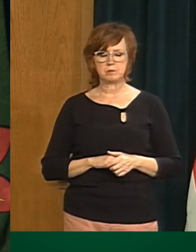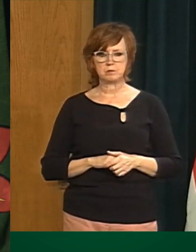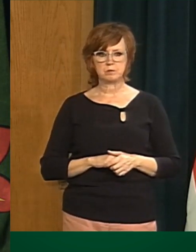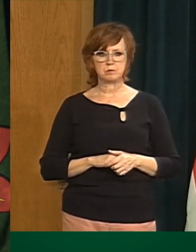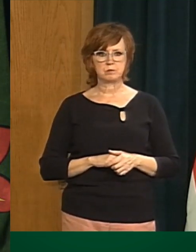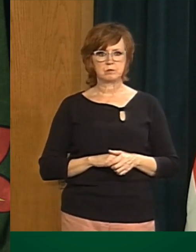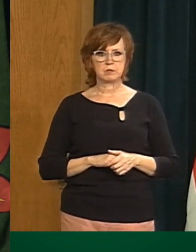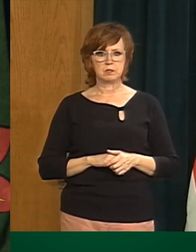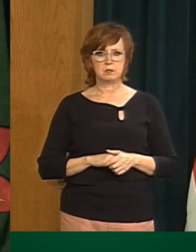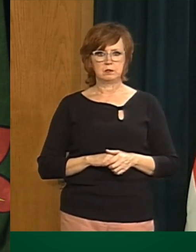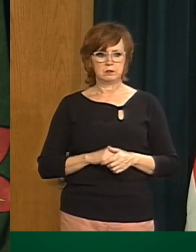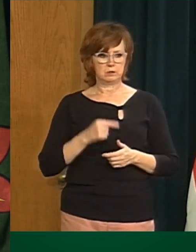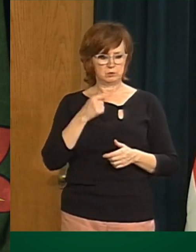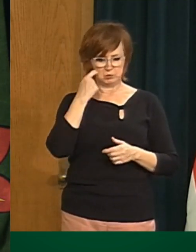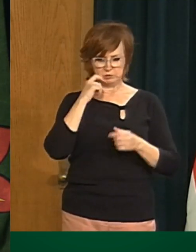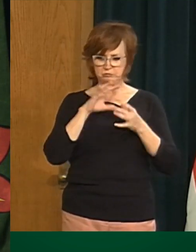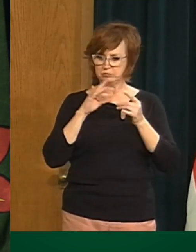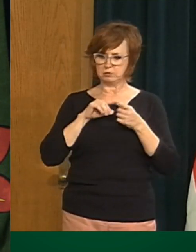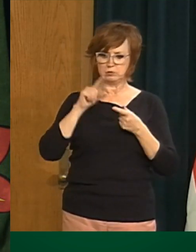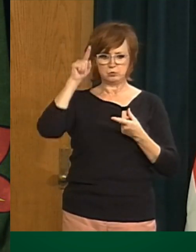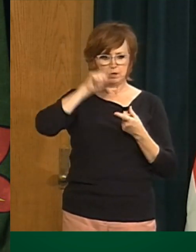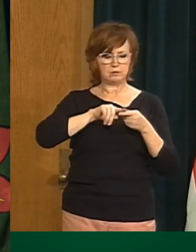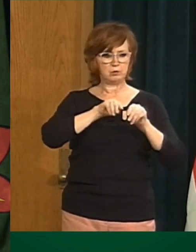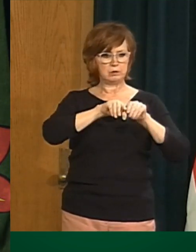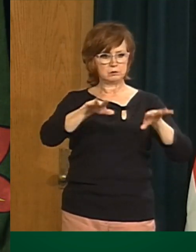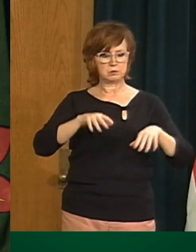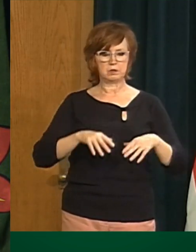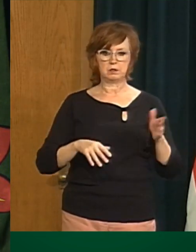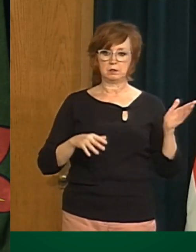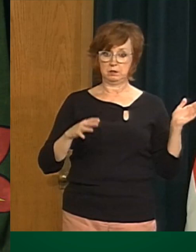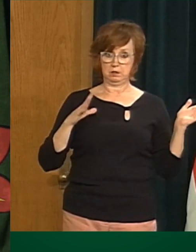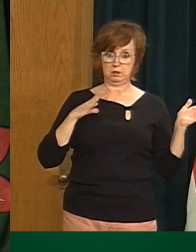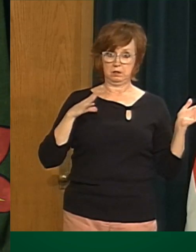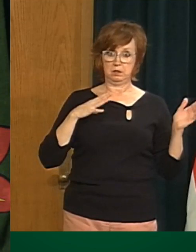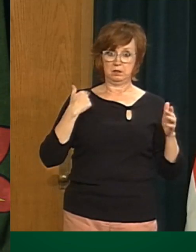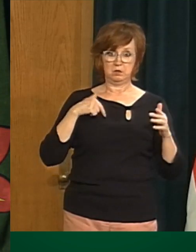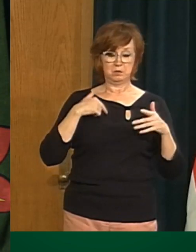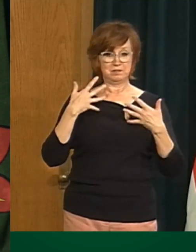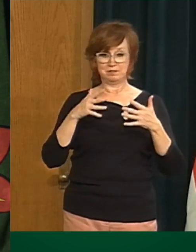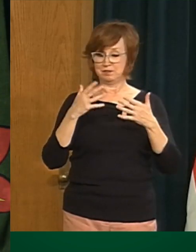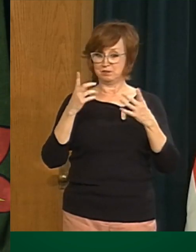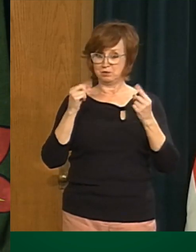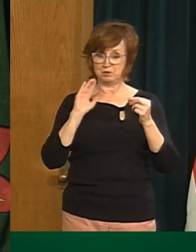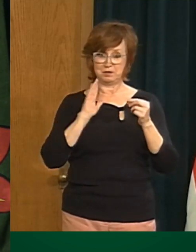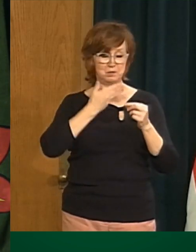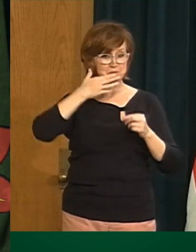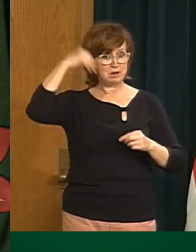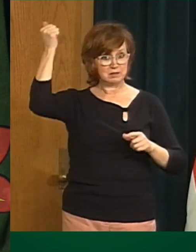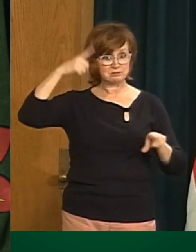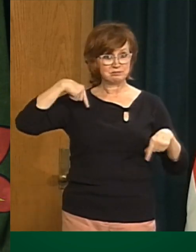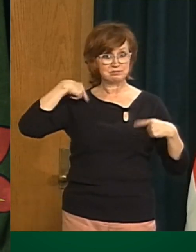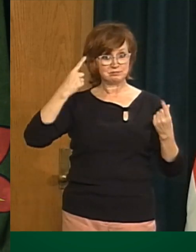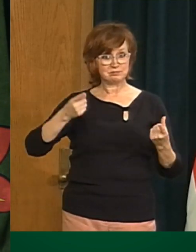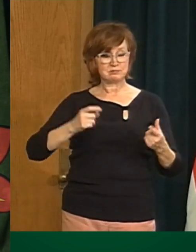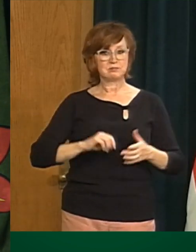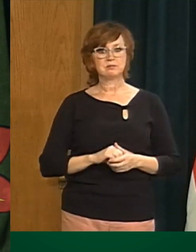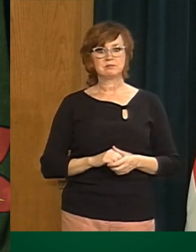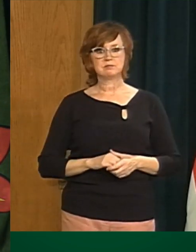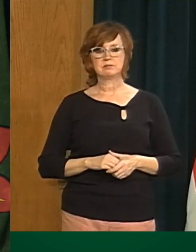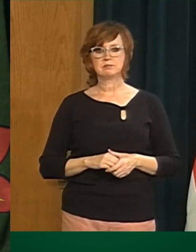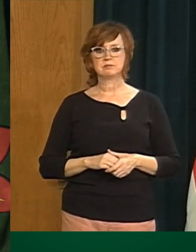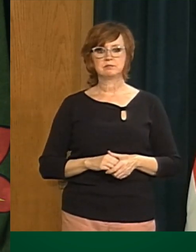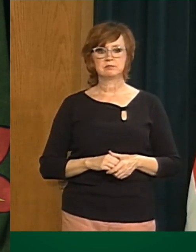everything possible to avoid outbreaks and spreads elsewhere? Well, we are doing everything possible to ensure that we